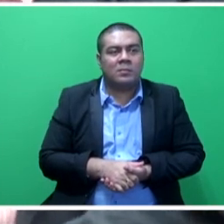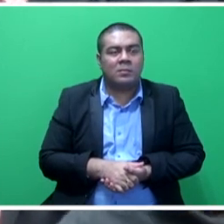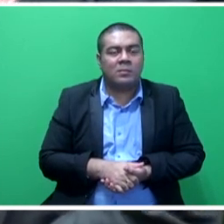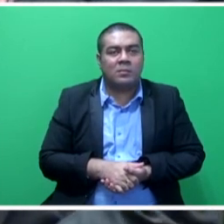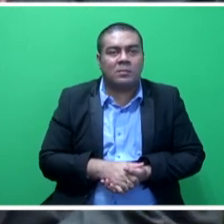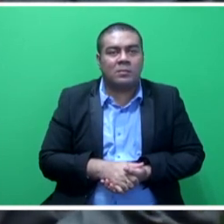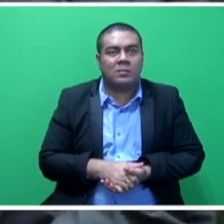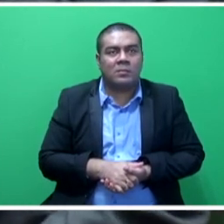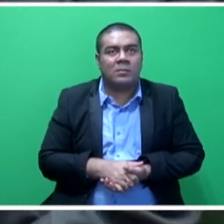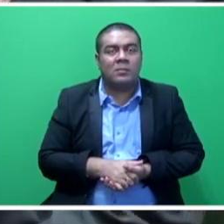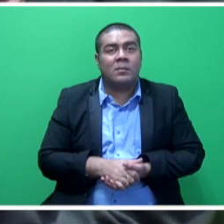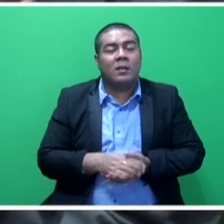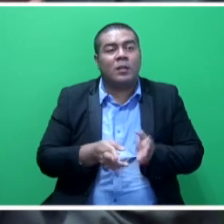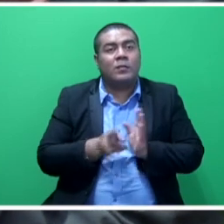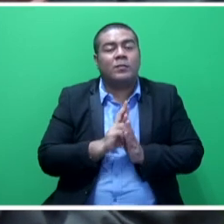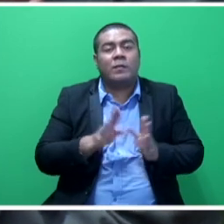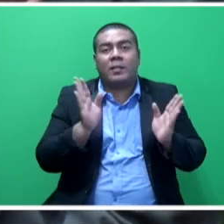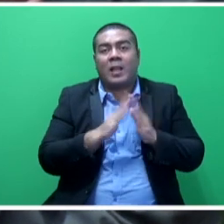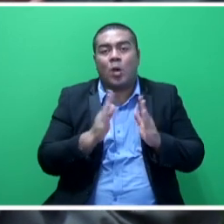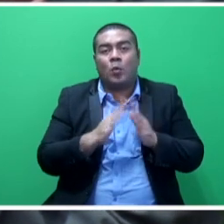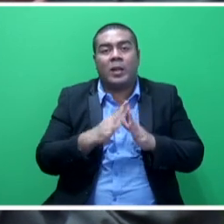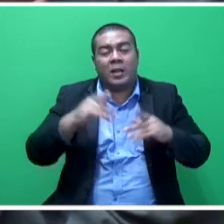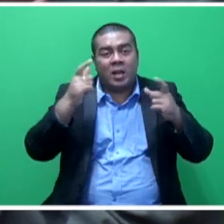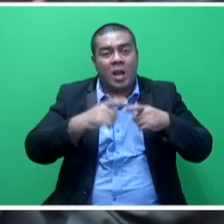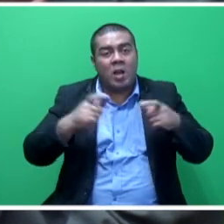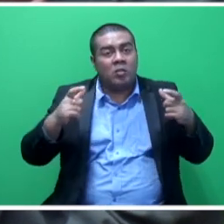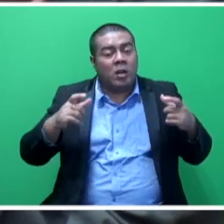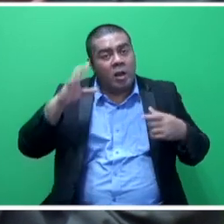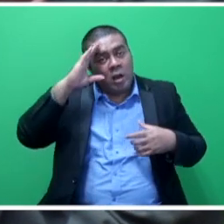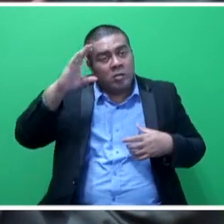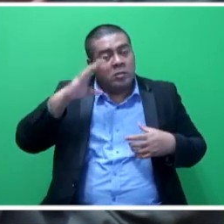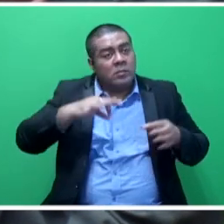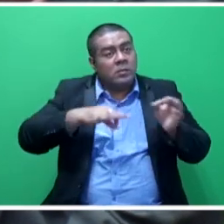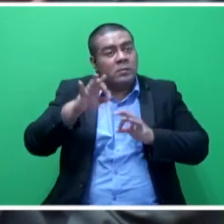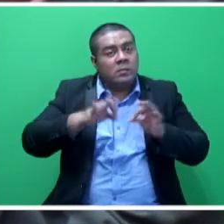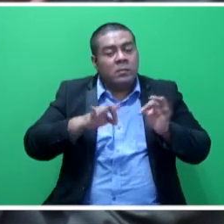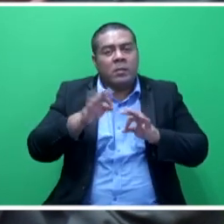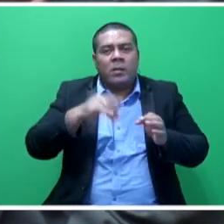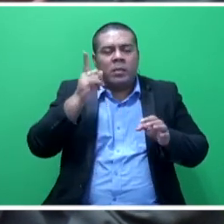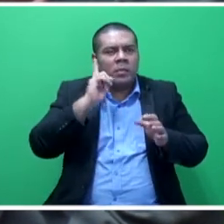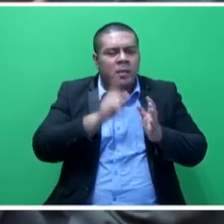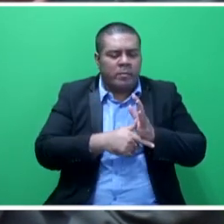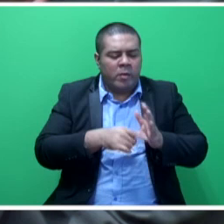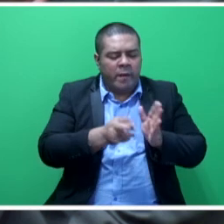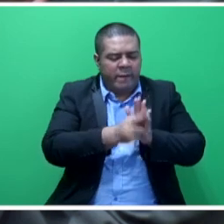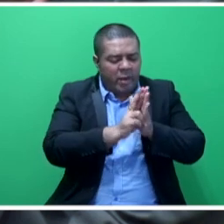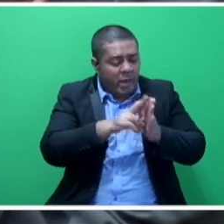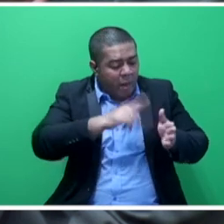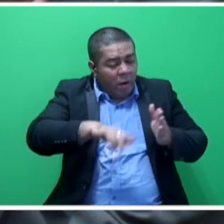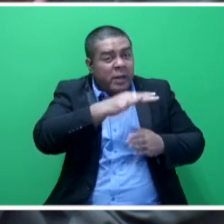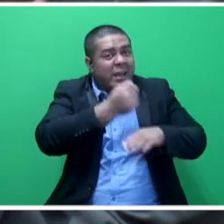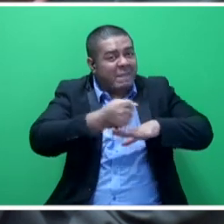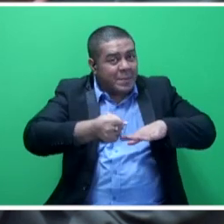considering the review of Town and Country Planning Act and Subdivision Act is now complete, it is time to review the Local Government Act to